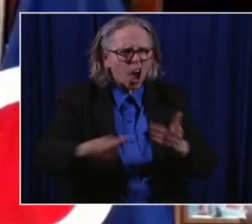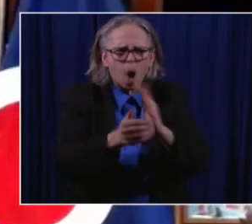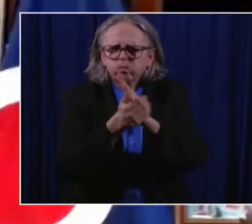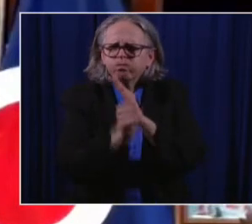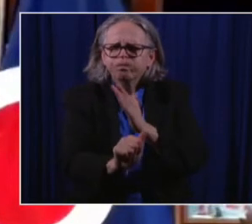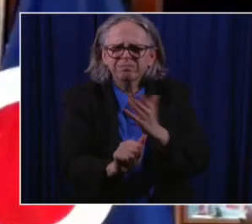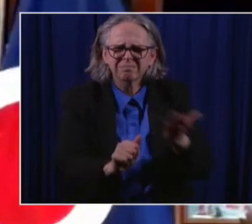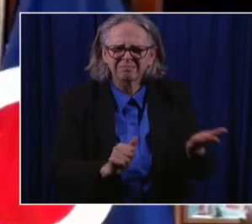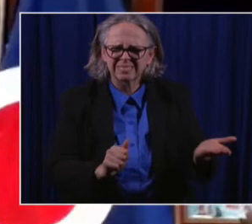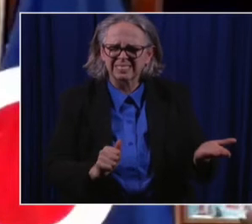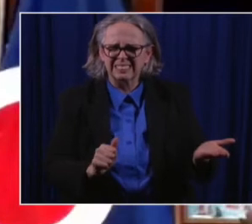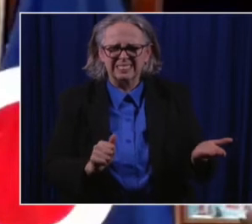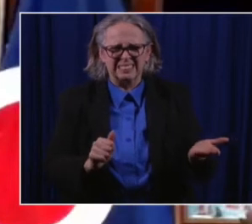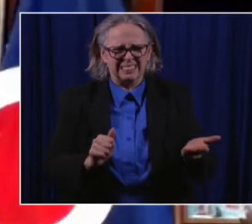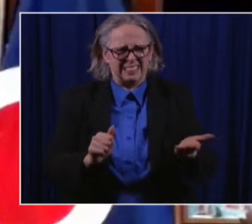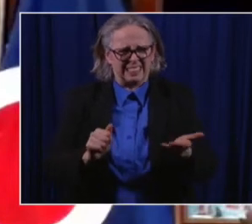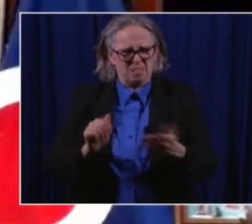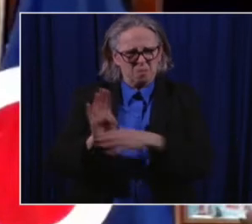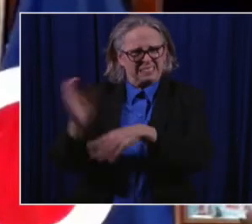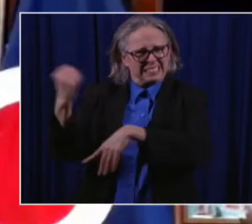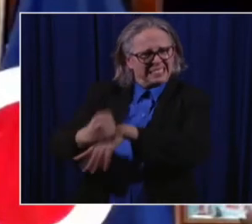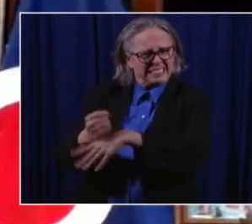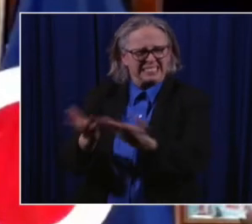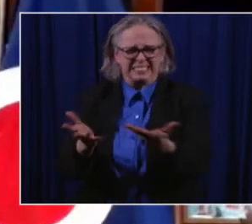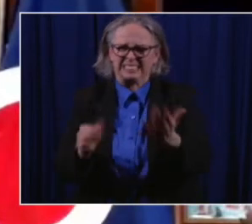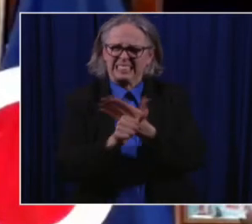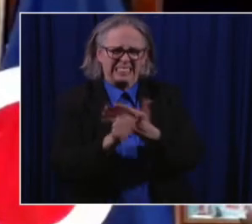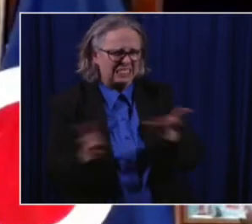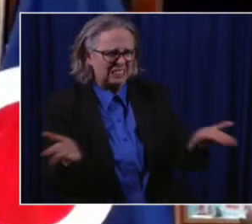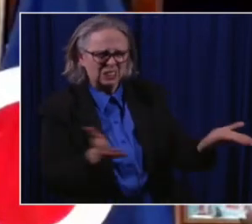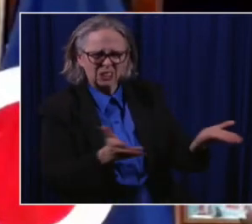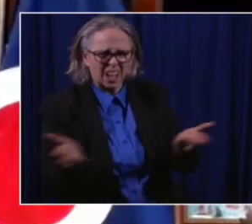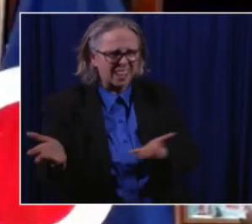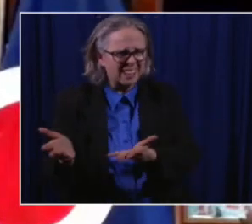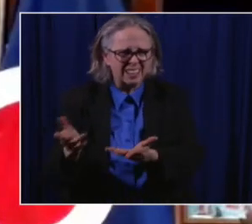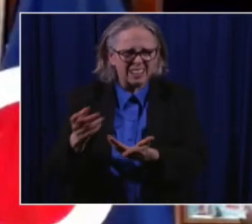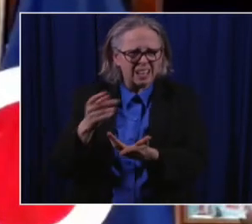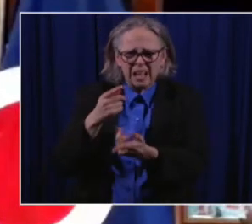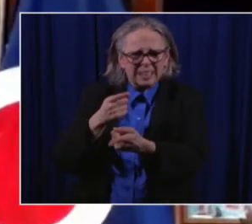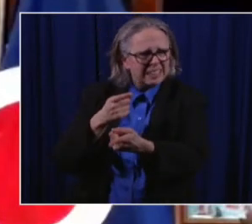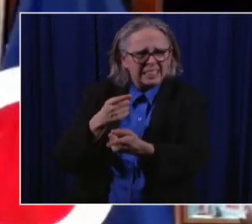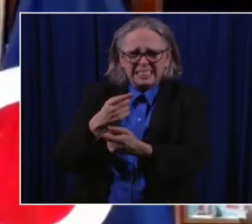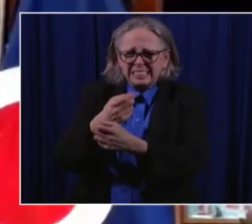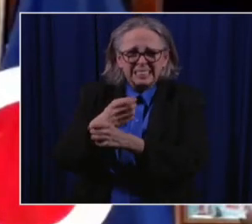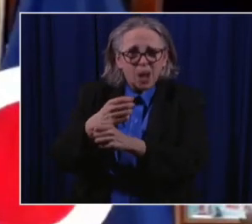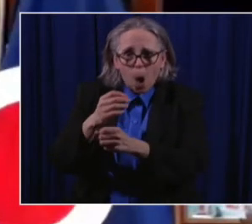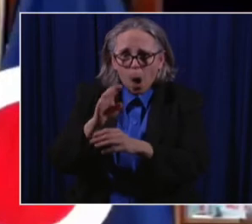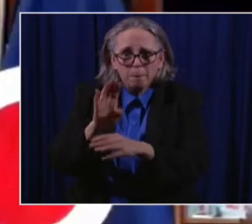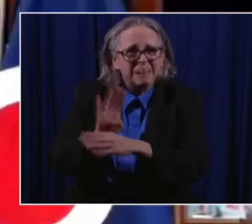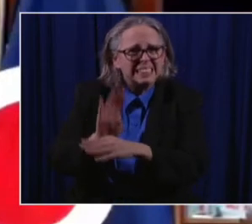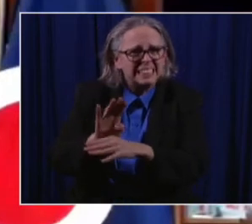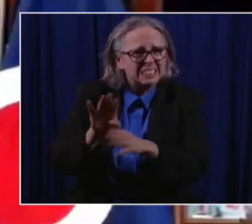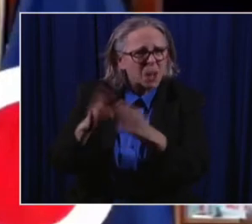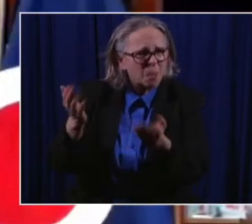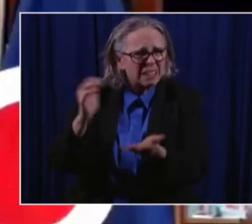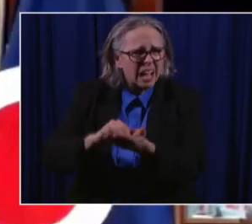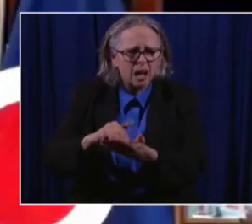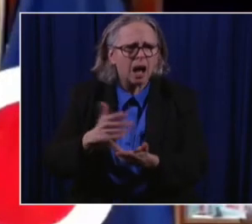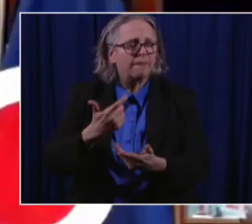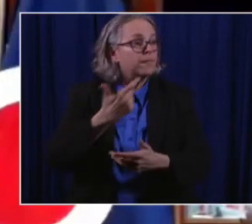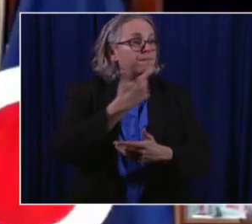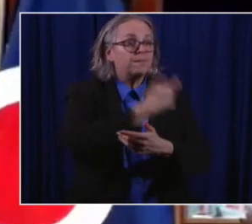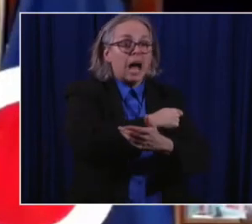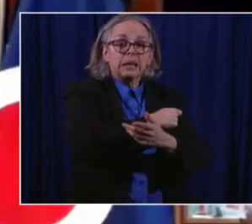a sector of the economy that's just not going to come back until the vaccine is distributed and we get through this. So this is going to be